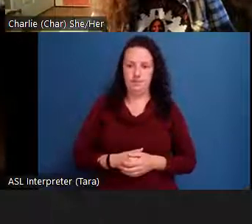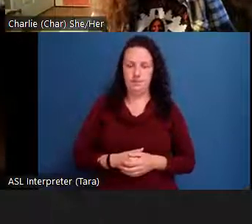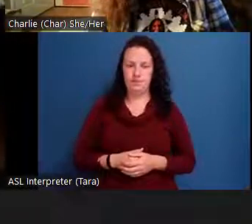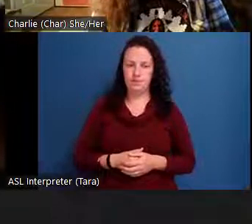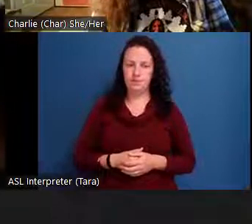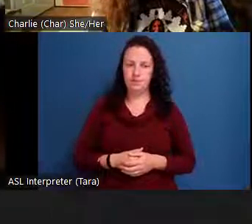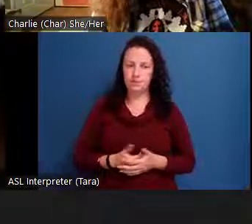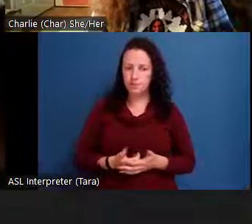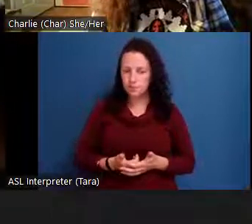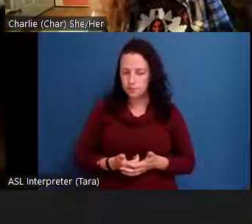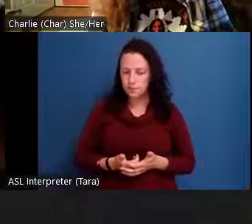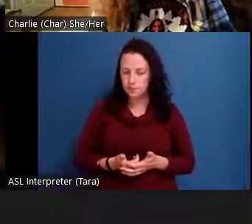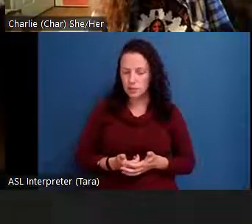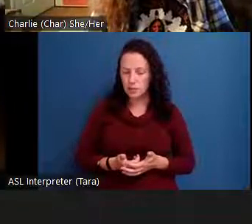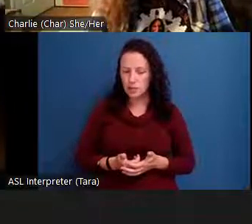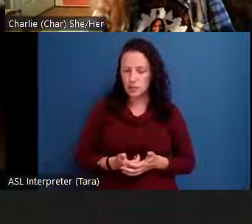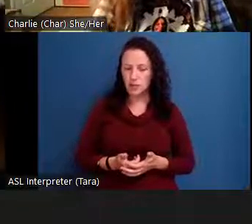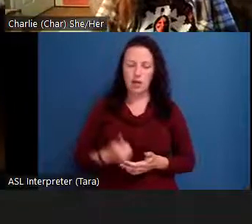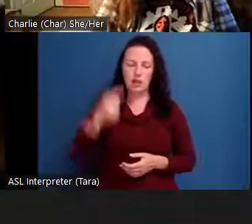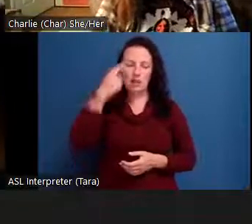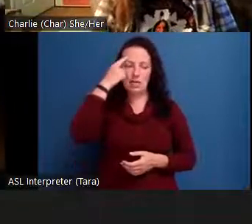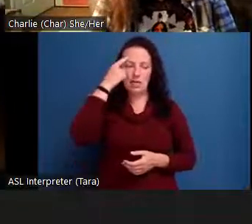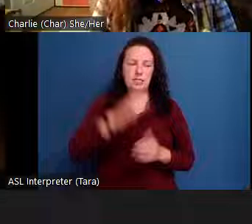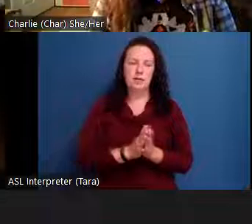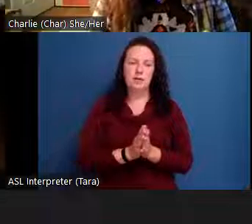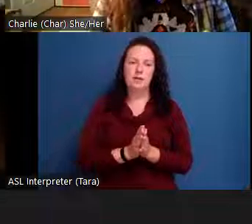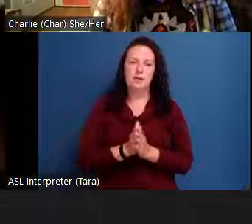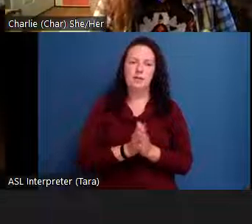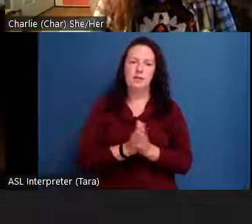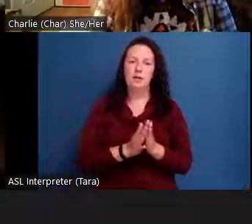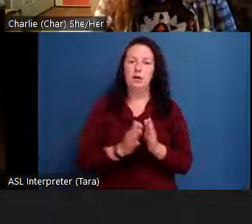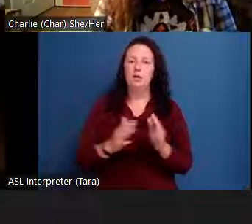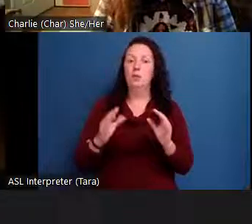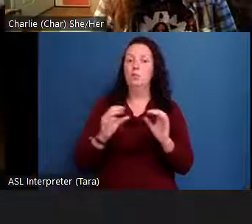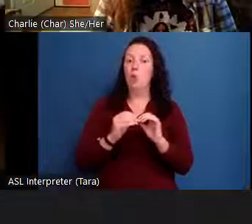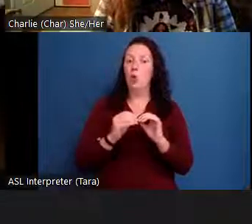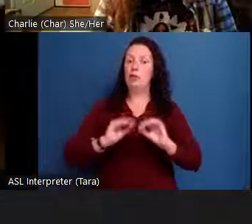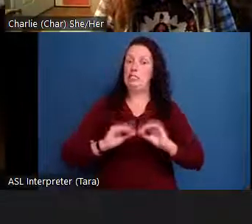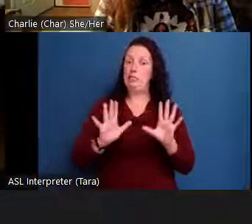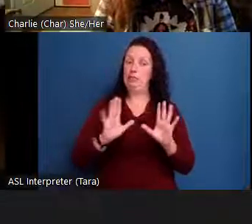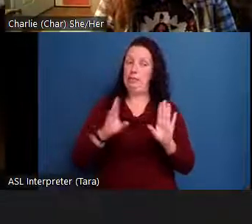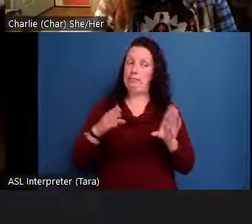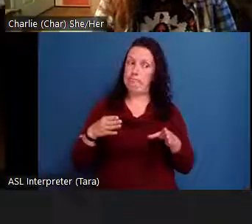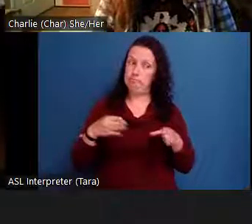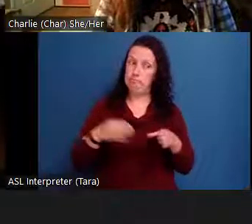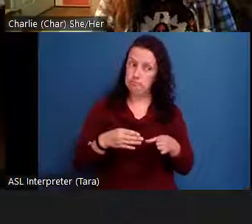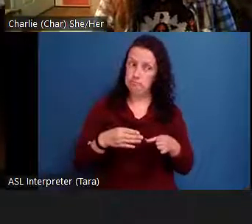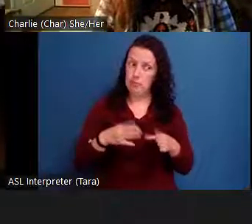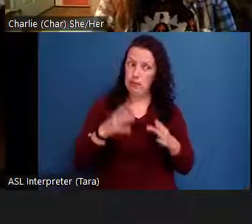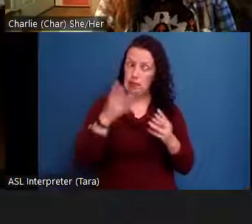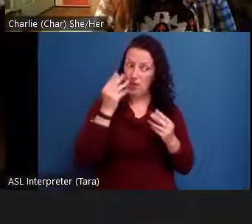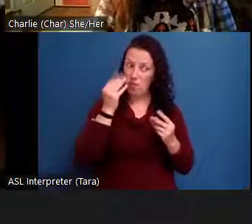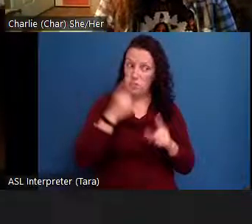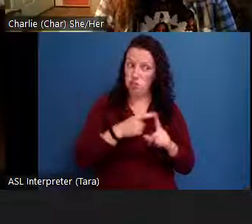just being able to narrow in on who it's coming from doesn't harm. It can